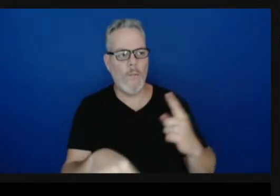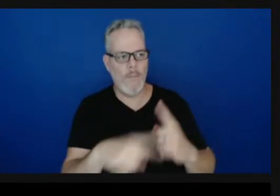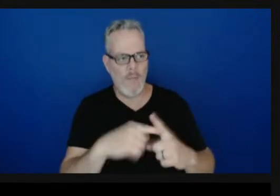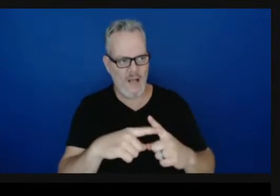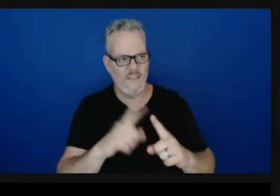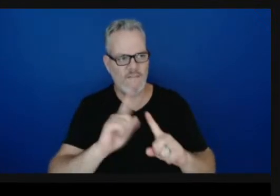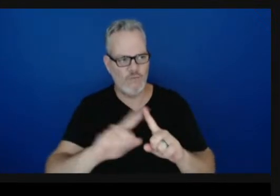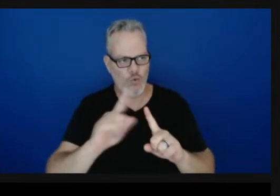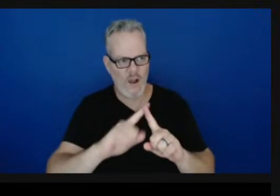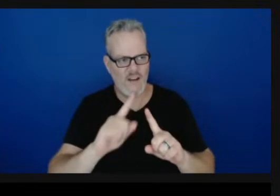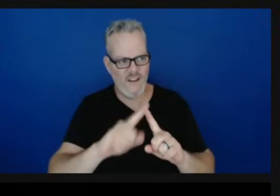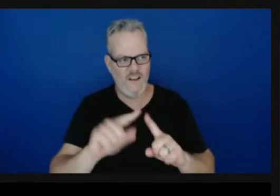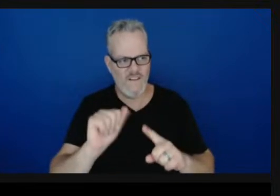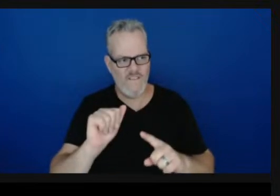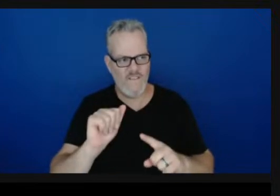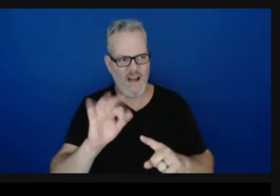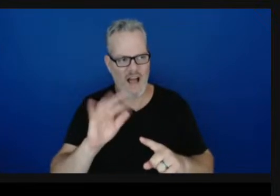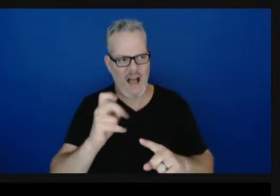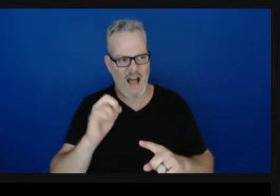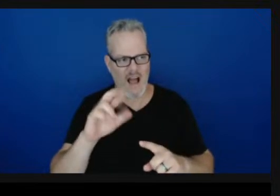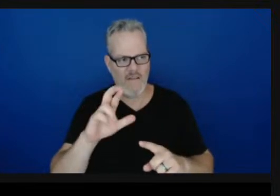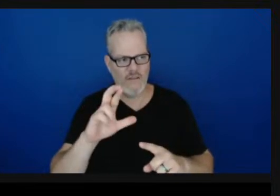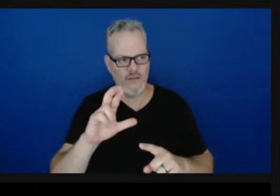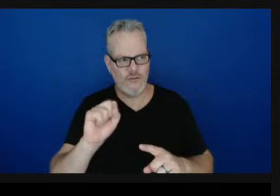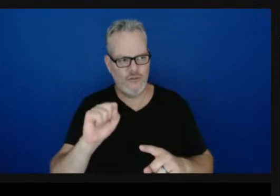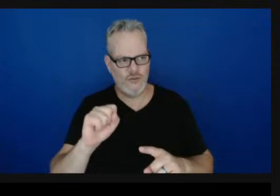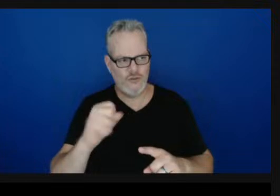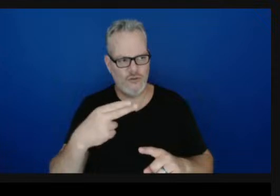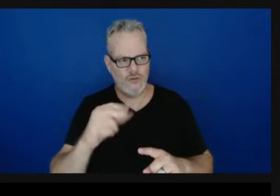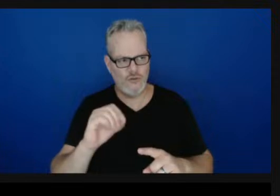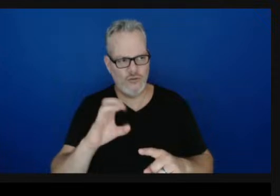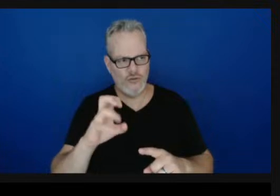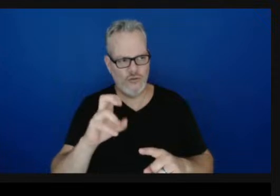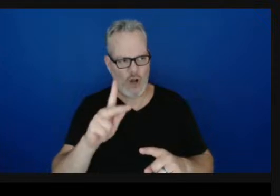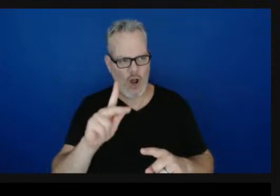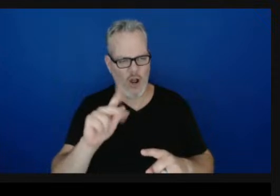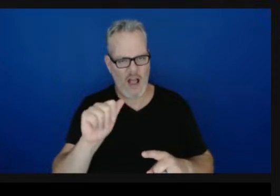it. Yeah. Like each of those.